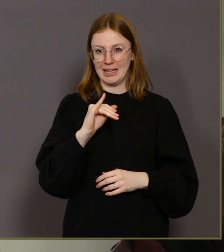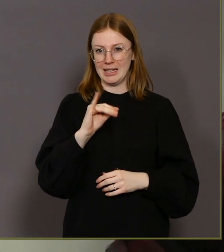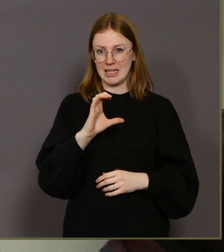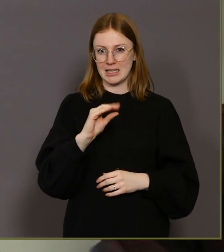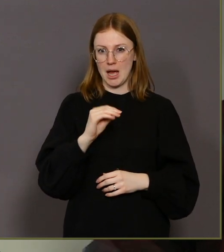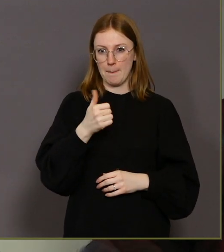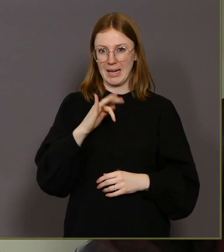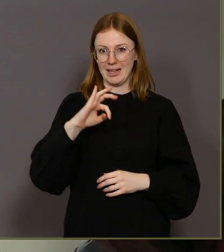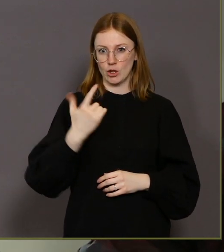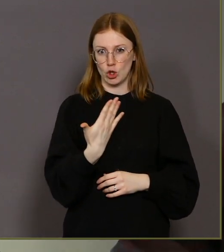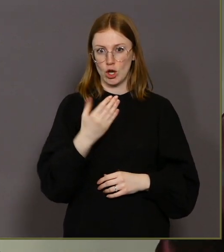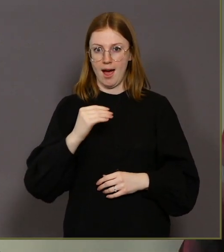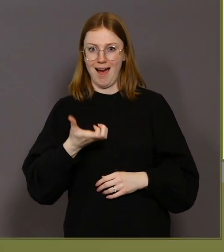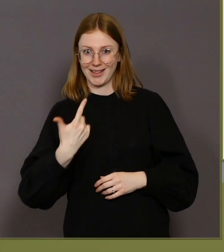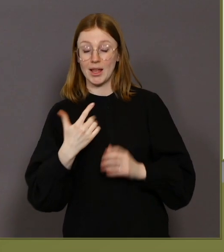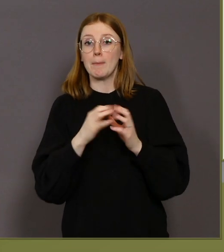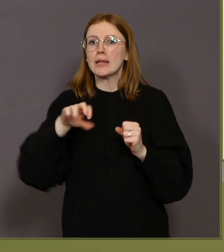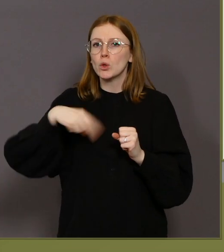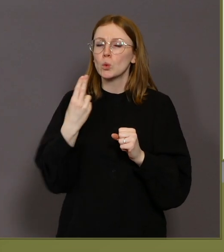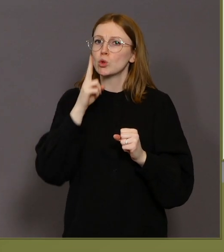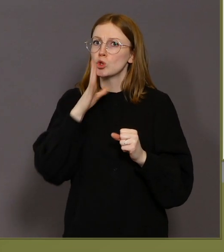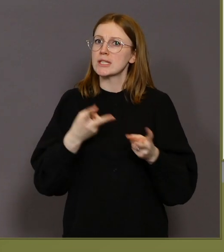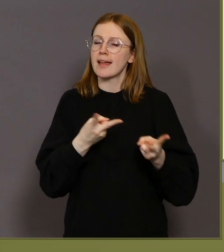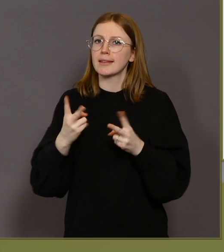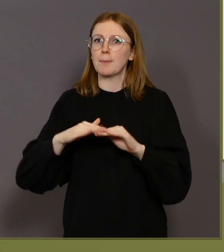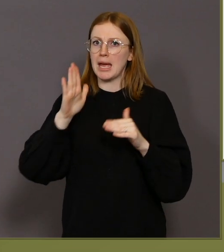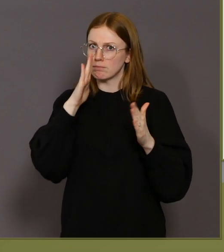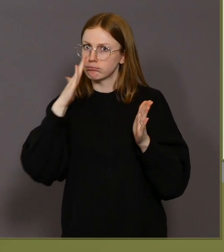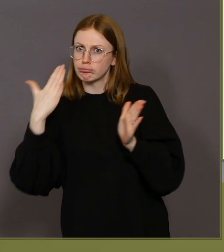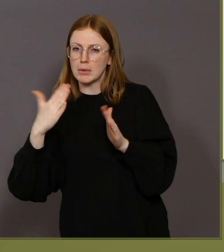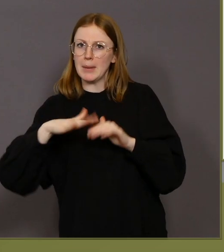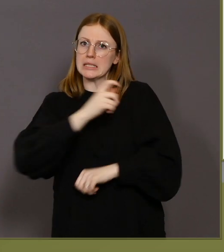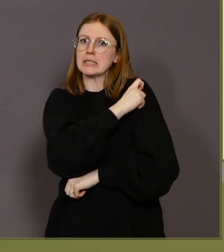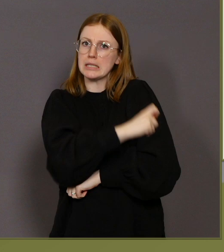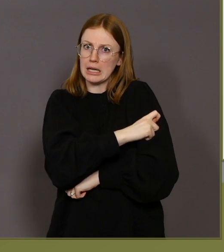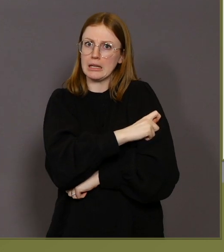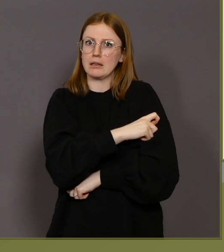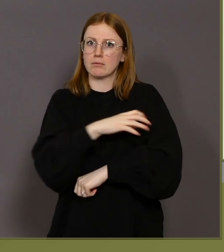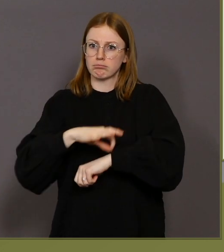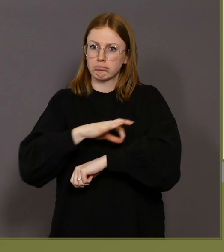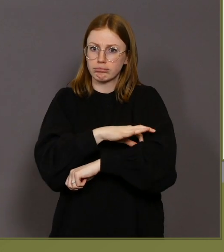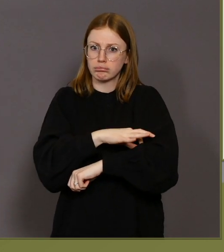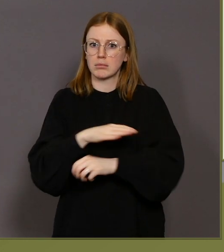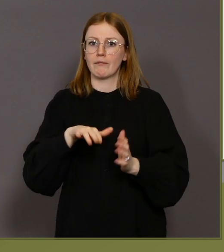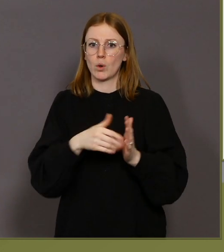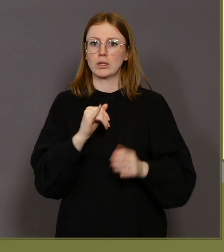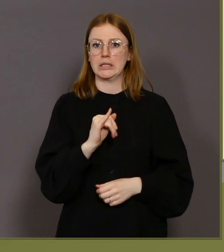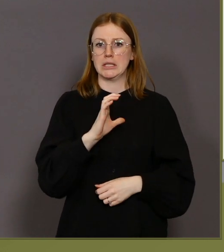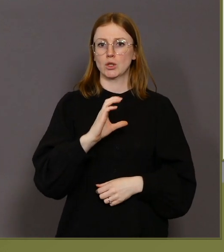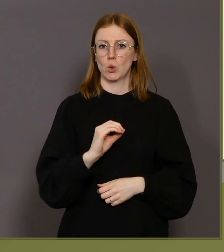standard seems to be going towards the stricter measures of ISO 21542.